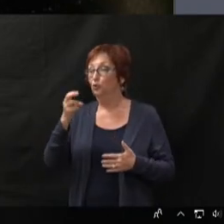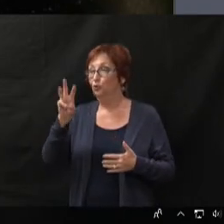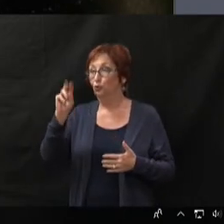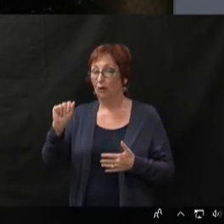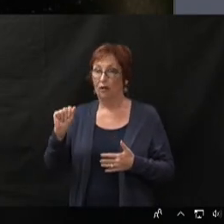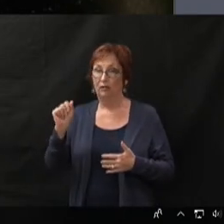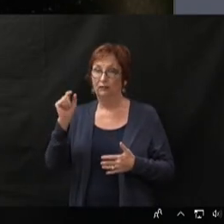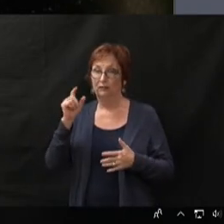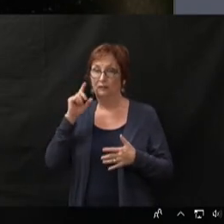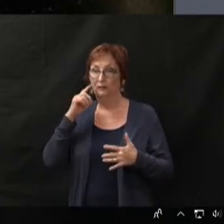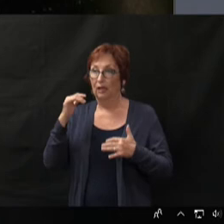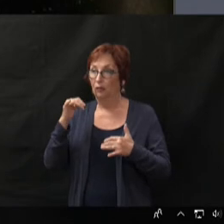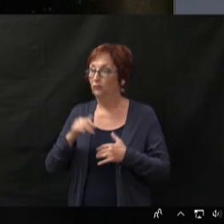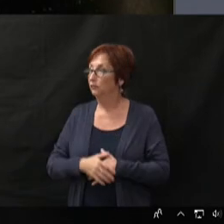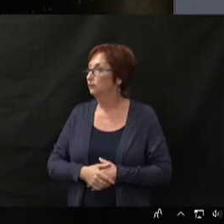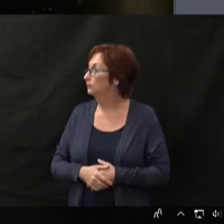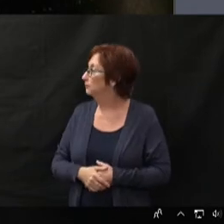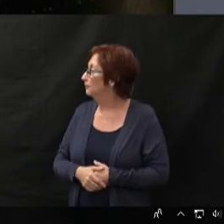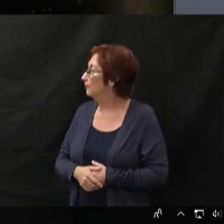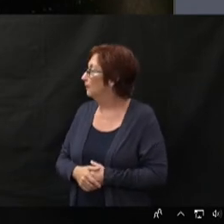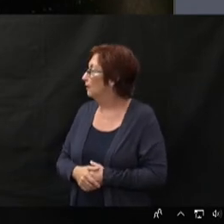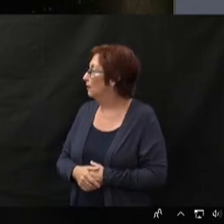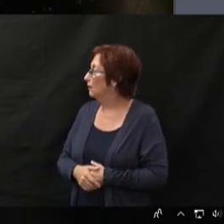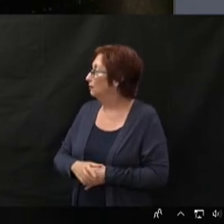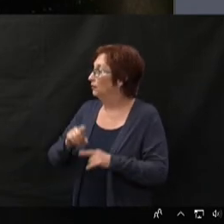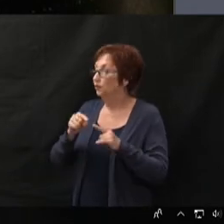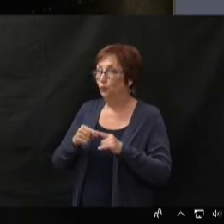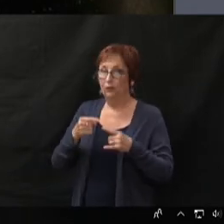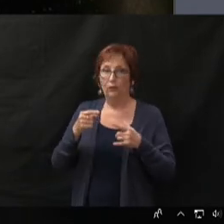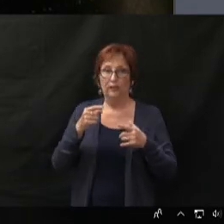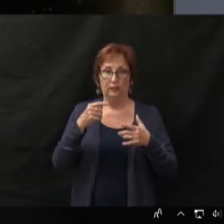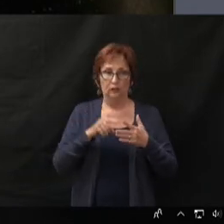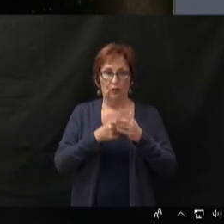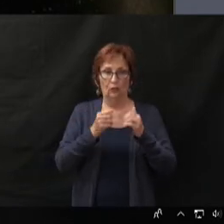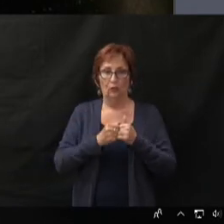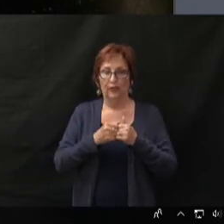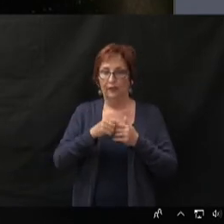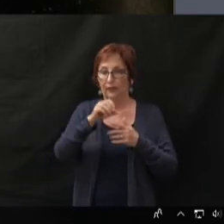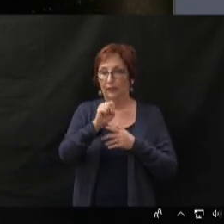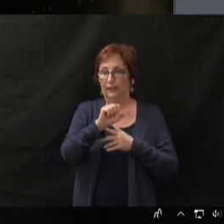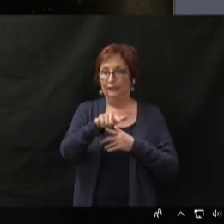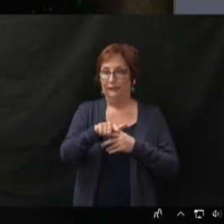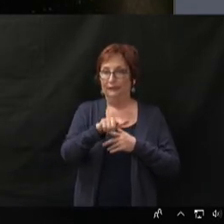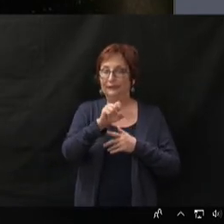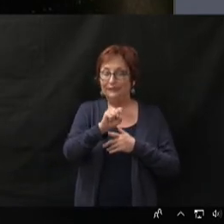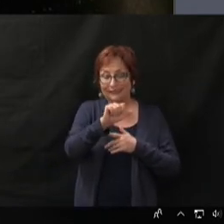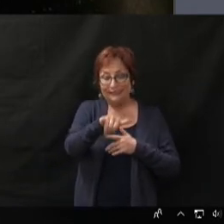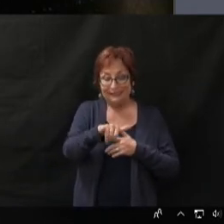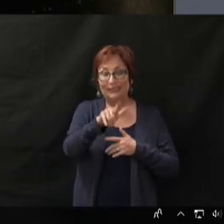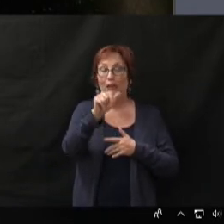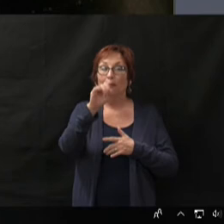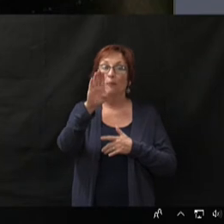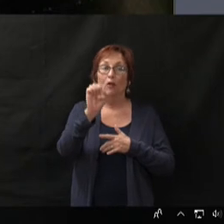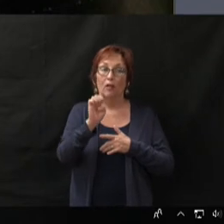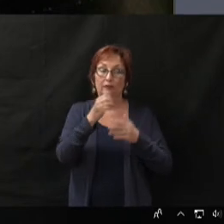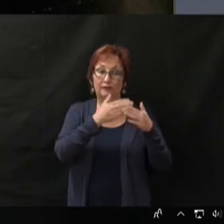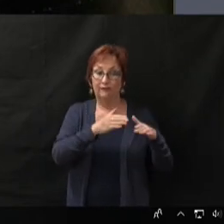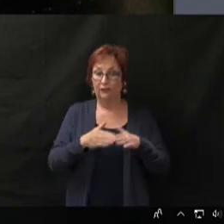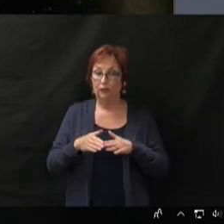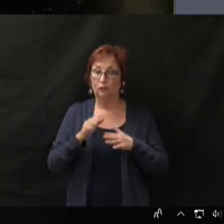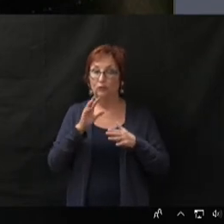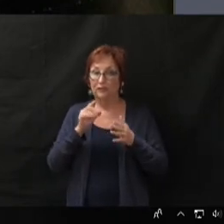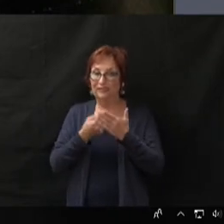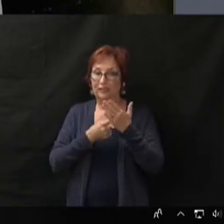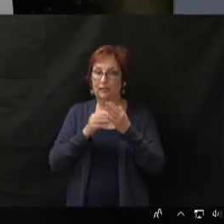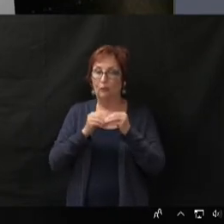animal? So when we get into syllable division, we'll talk more about this tomorrow. This is a closed, this is